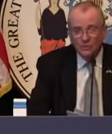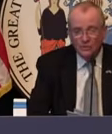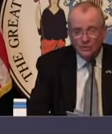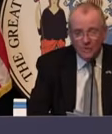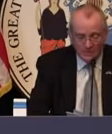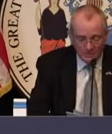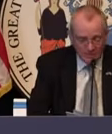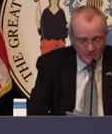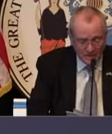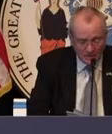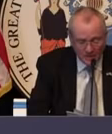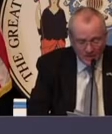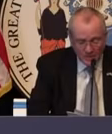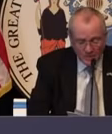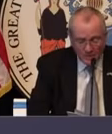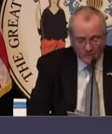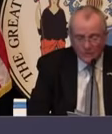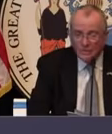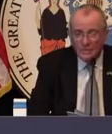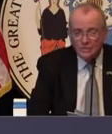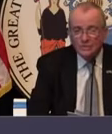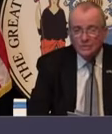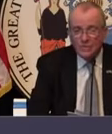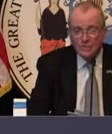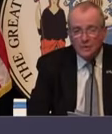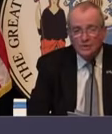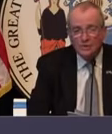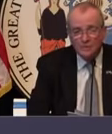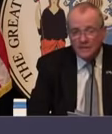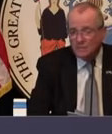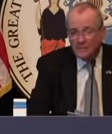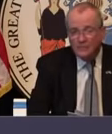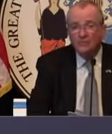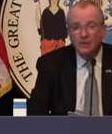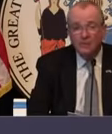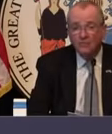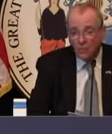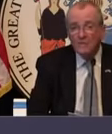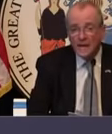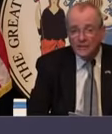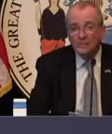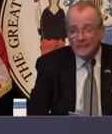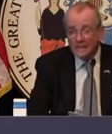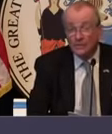in those long-term care facilities also continues to decrease from the peak, but it's